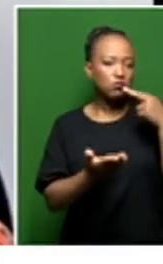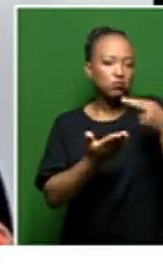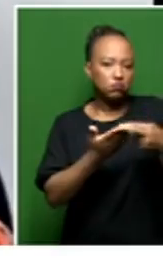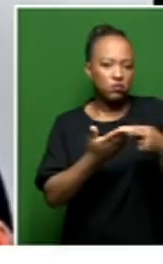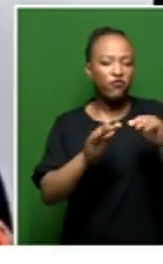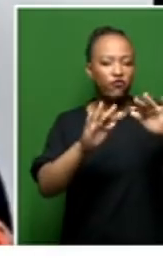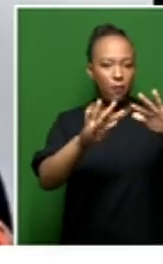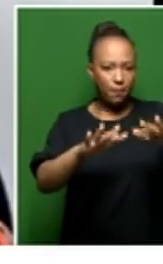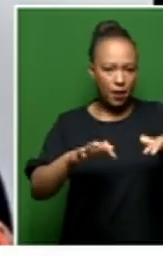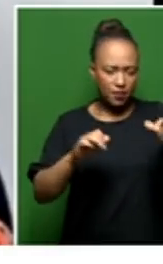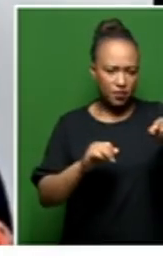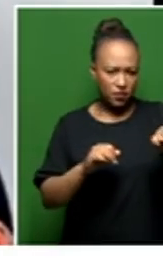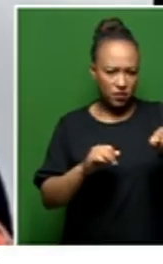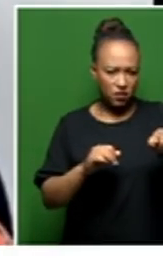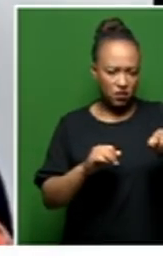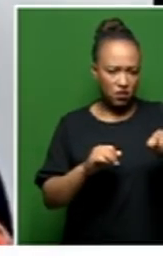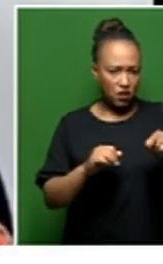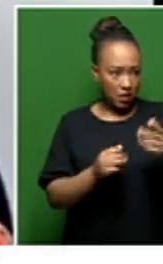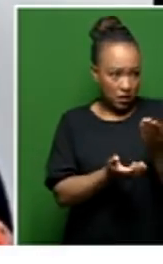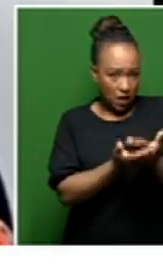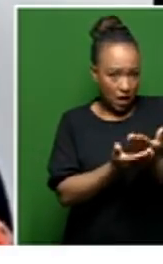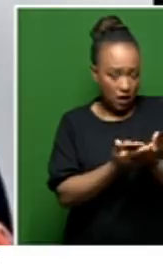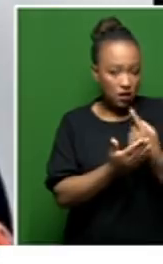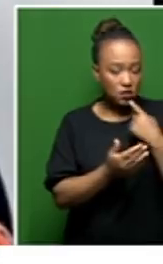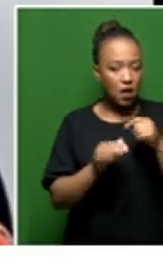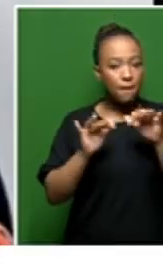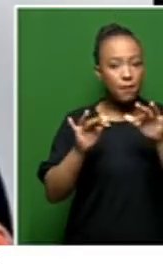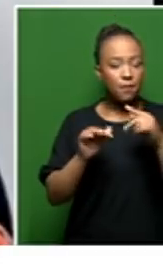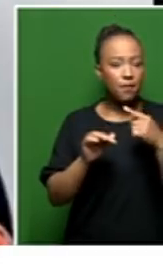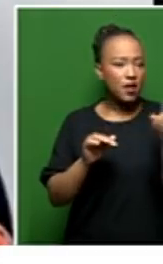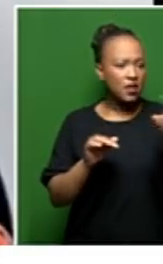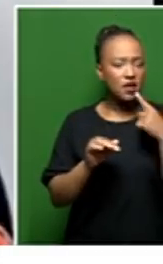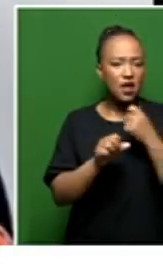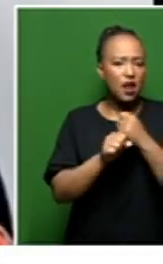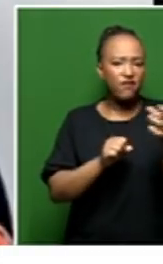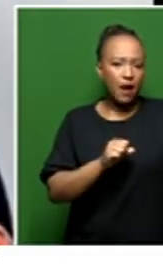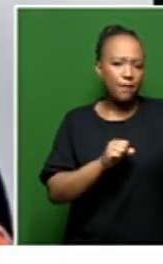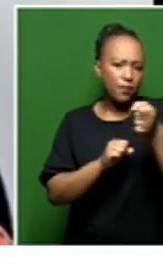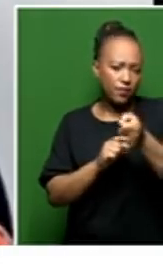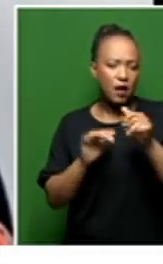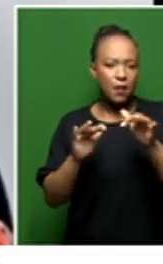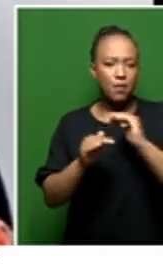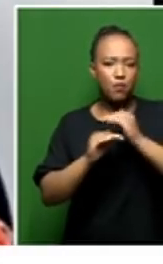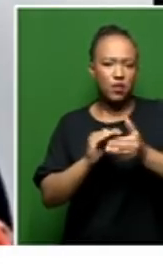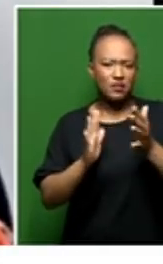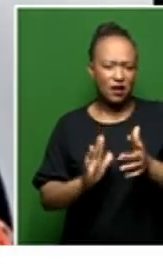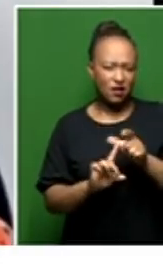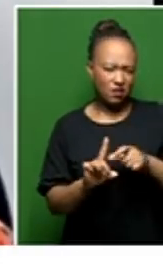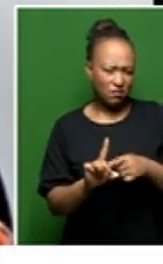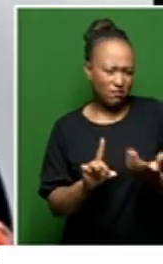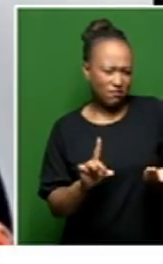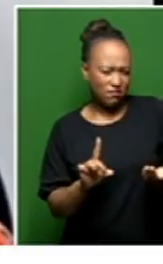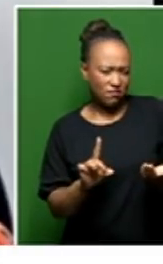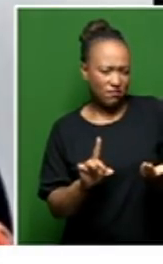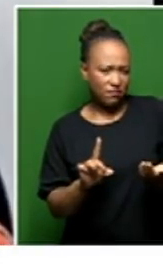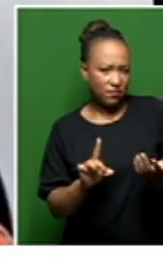Parliament. Would he approach the public then and say, he didn't appoint the Public Protector? And